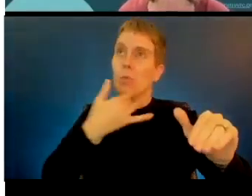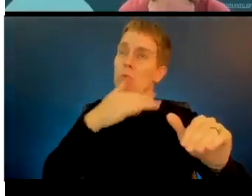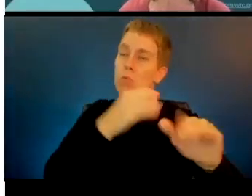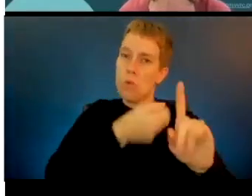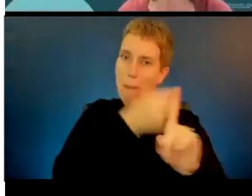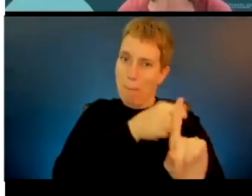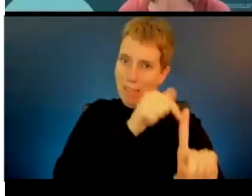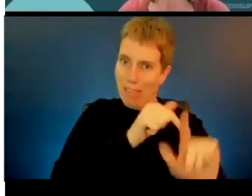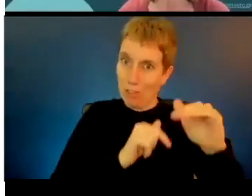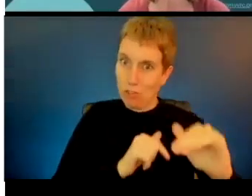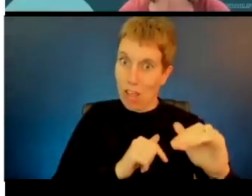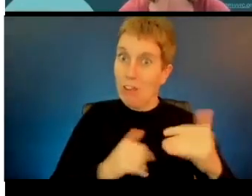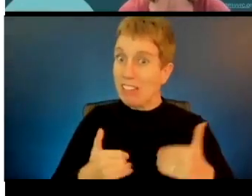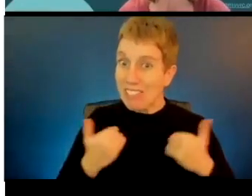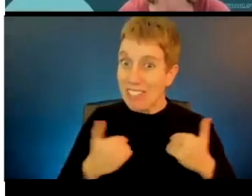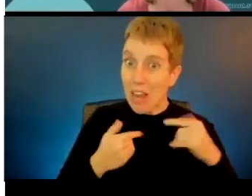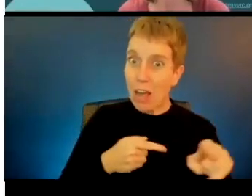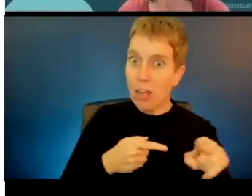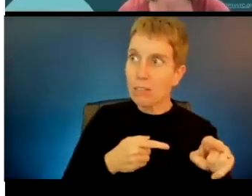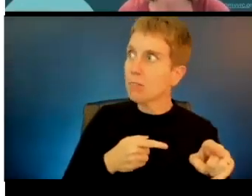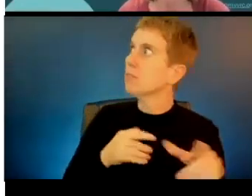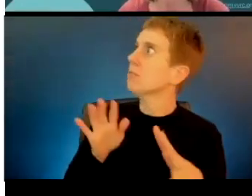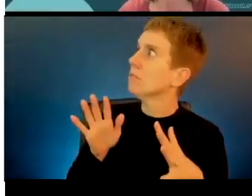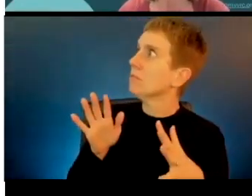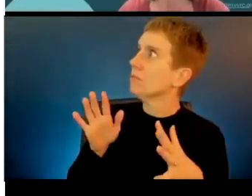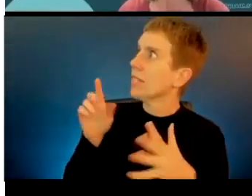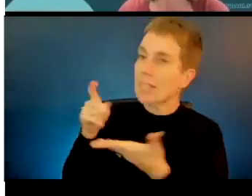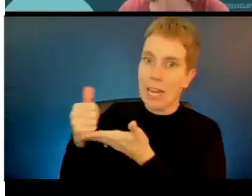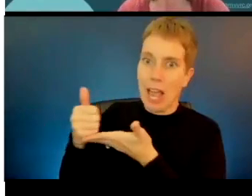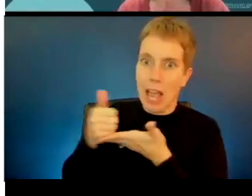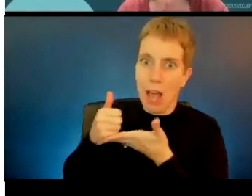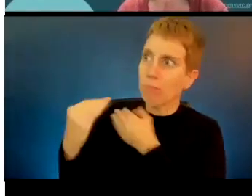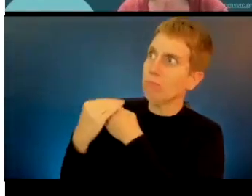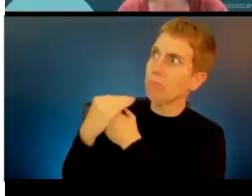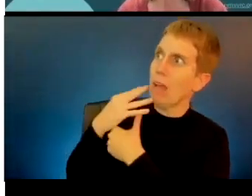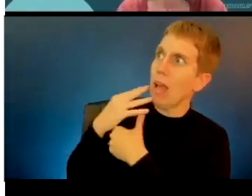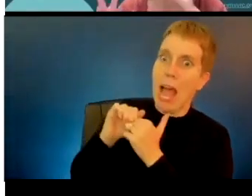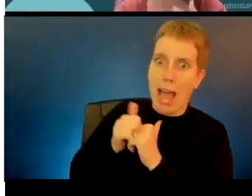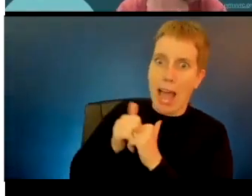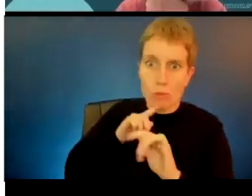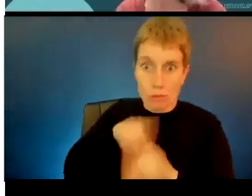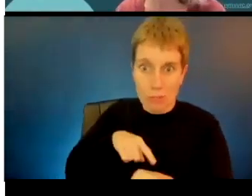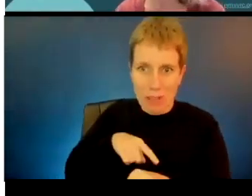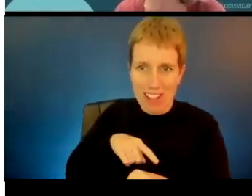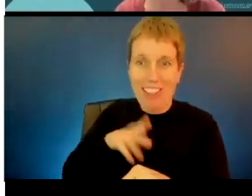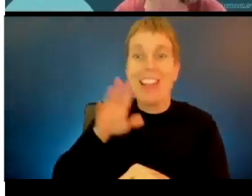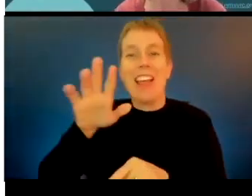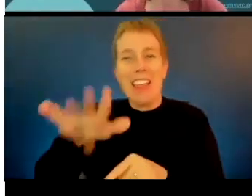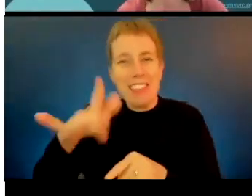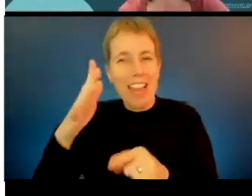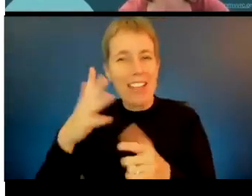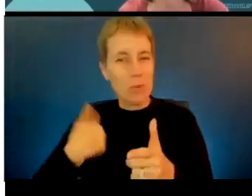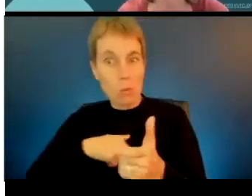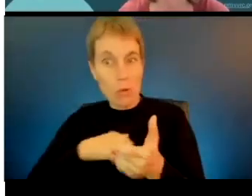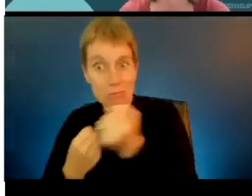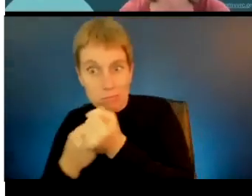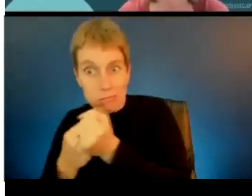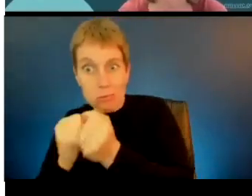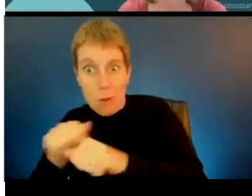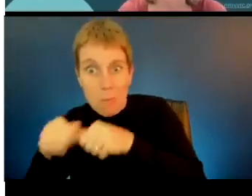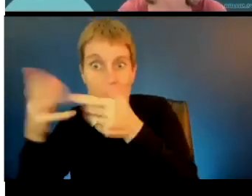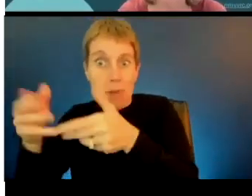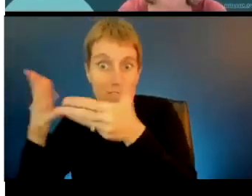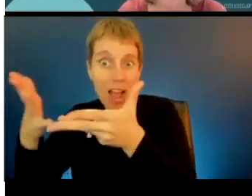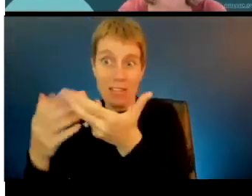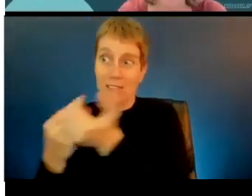respond. So that's why it's so important to provide resources and support to caregivers, so that will trickle down and enable them to be more supportive